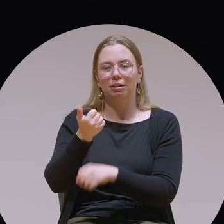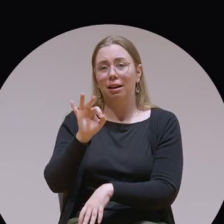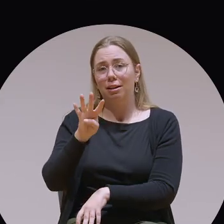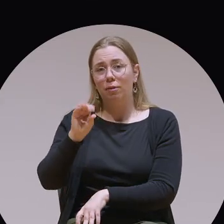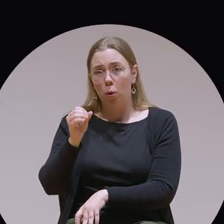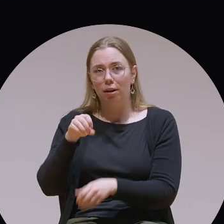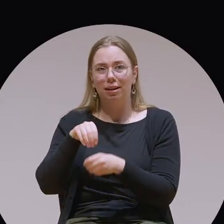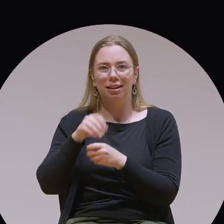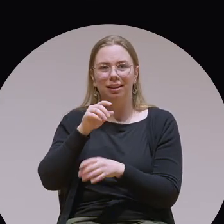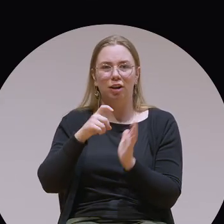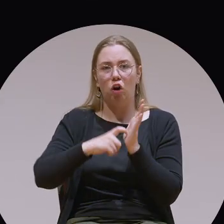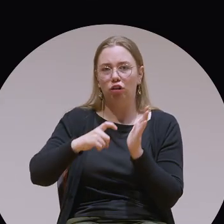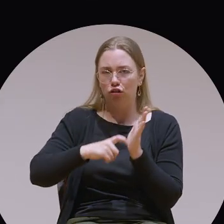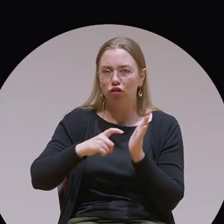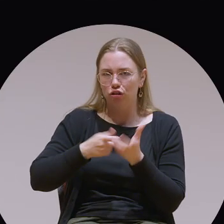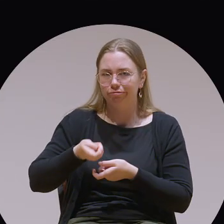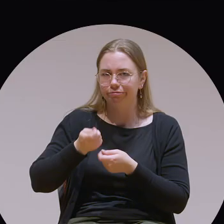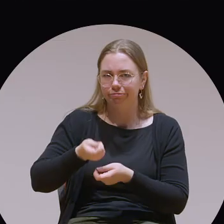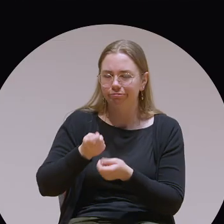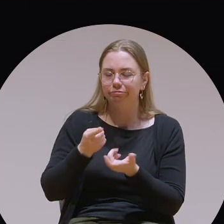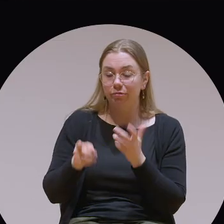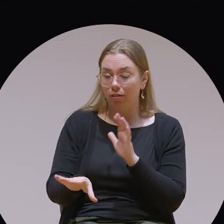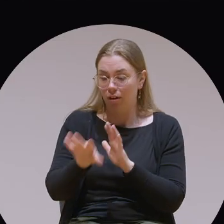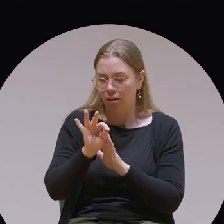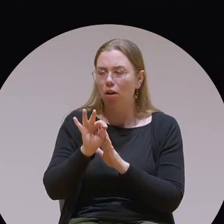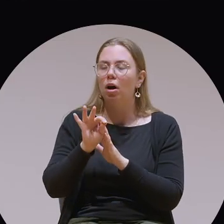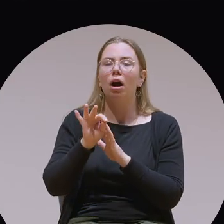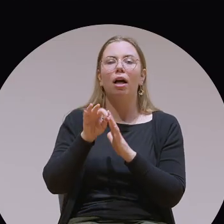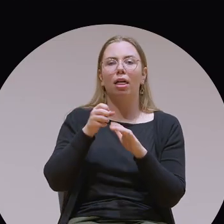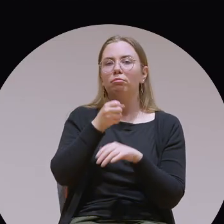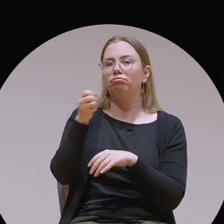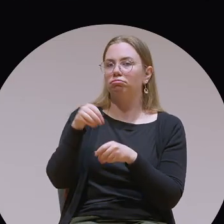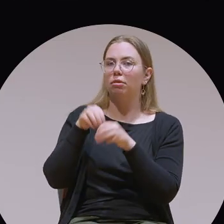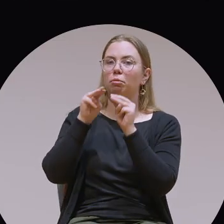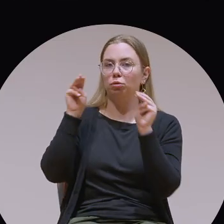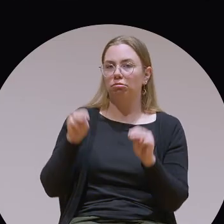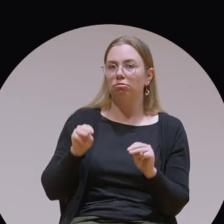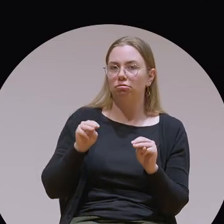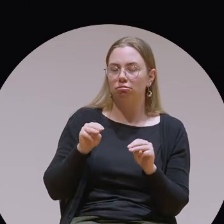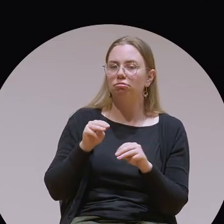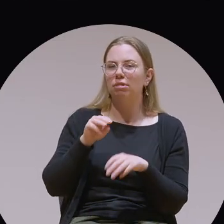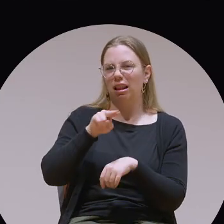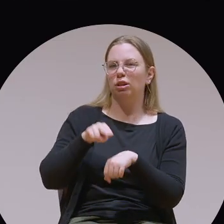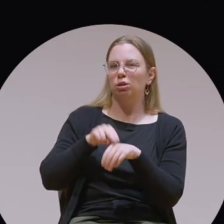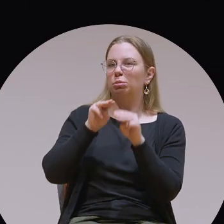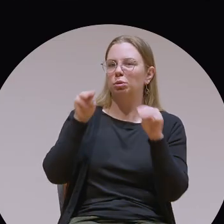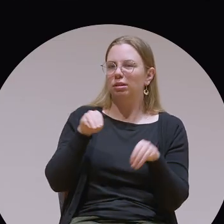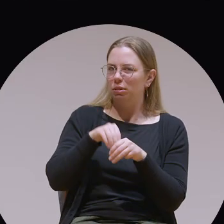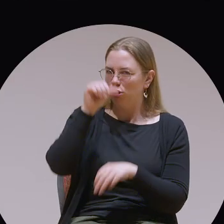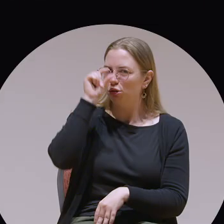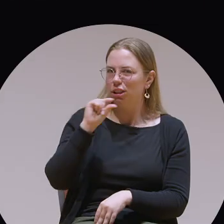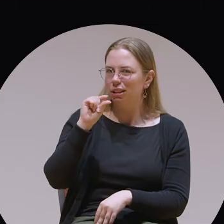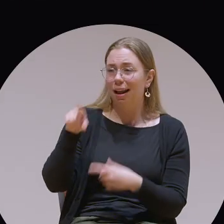1914 in Olympia. It had entered the collection of the Olympia Museum, which was the National Museum of Greece, had disappeared